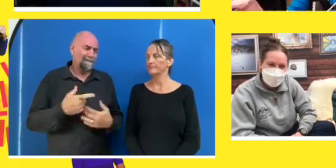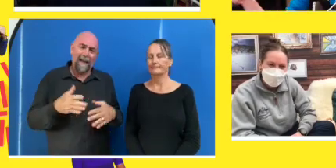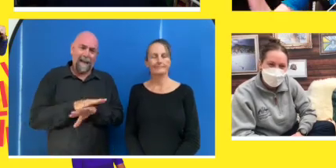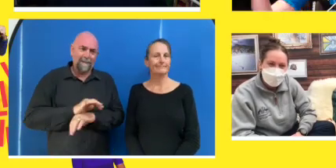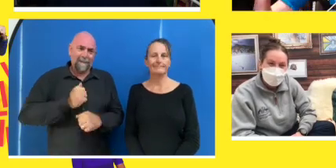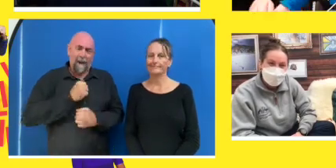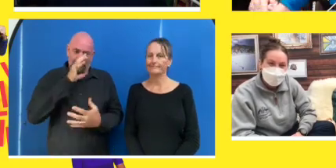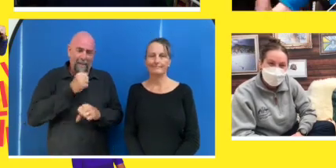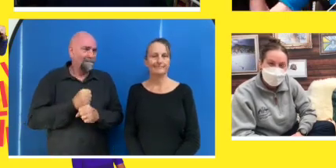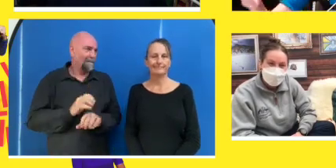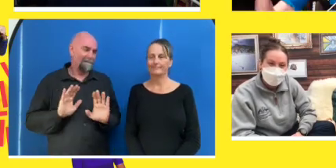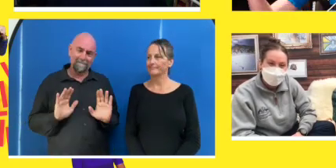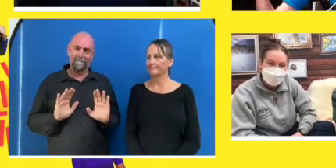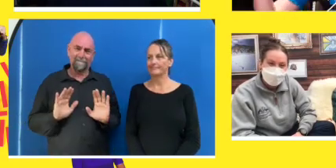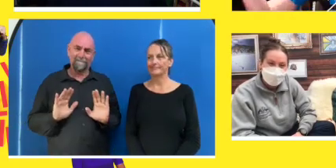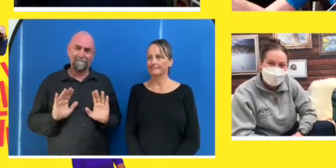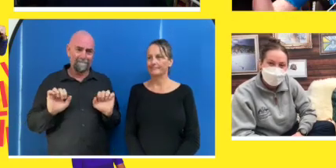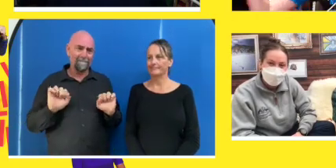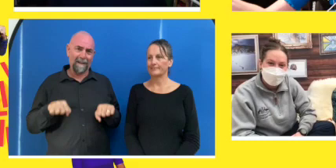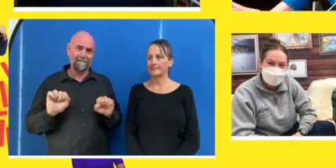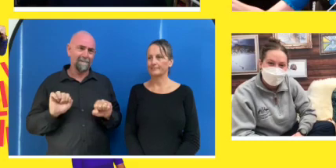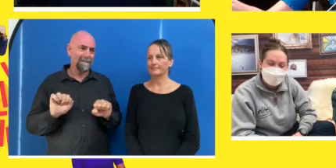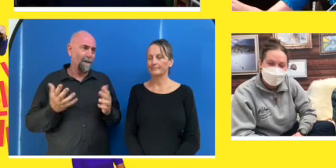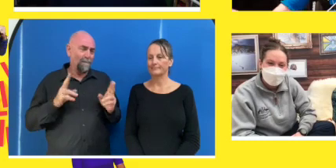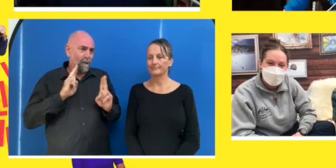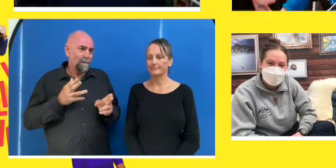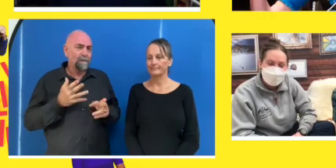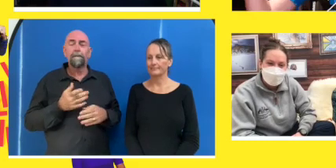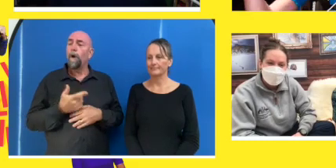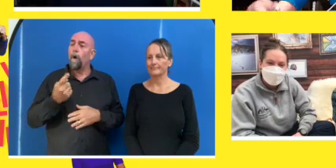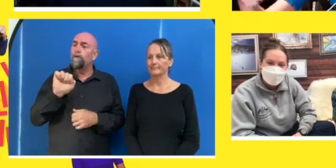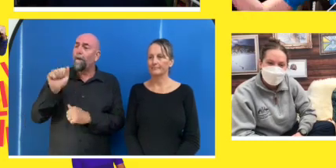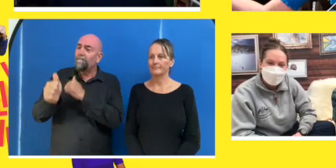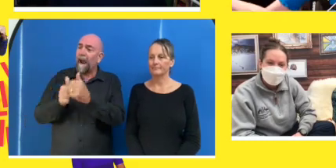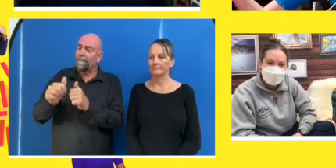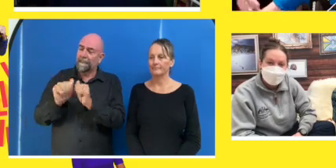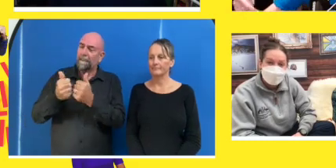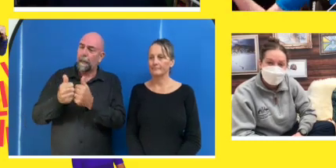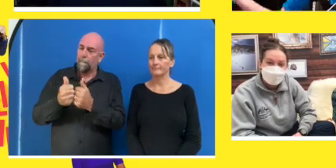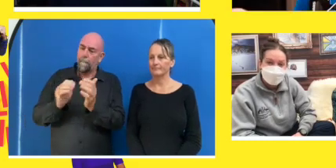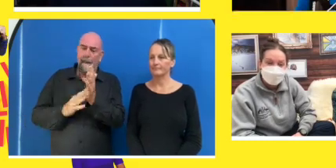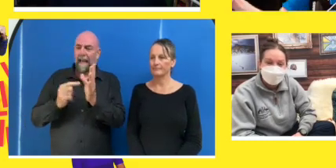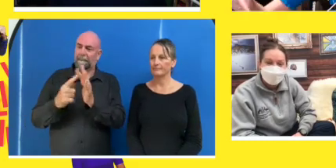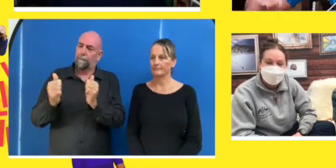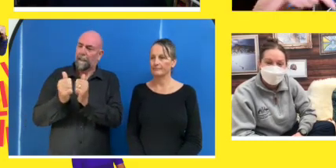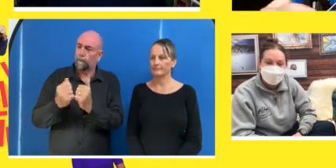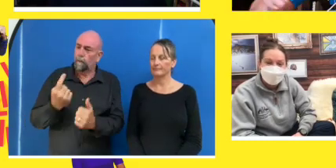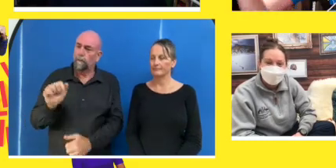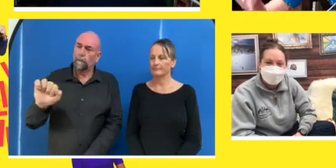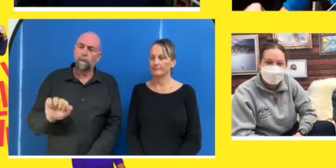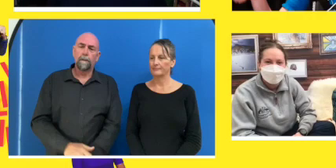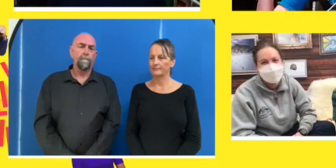closely as you guys do, surely if Pat has to have the same pairs of underwear, it would help if Amelia's wearing the same, but therefore it doesn't. So